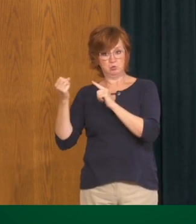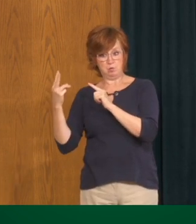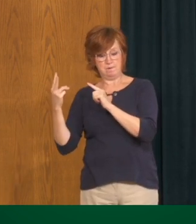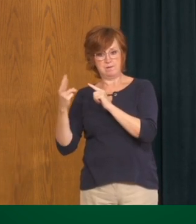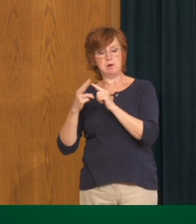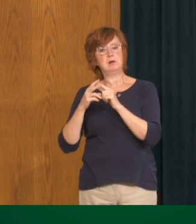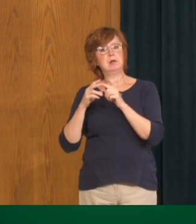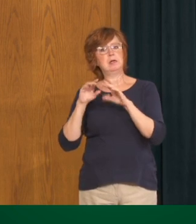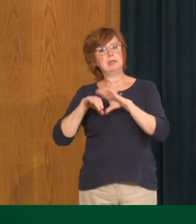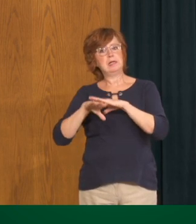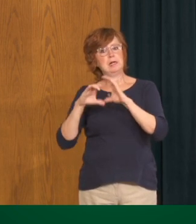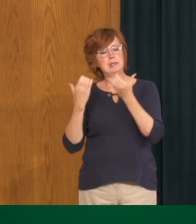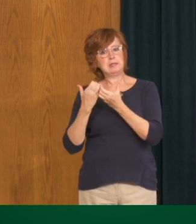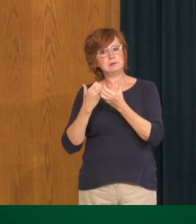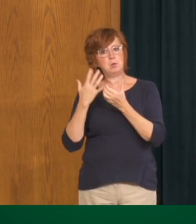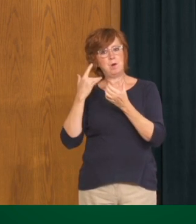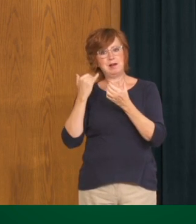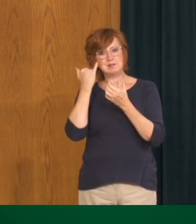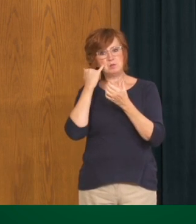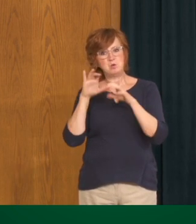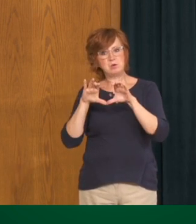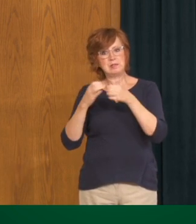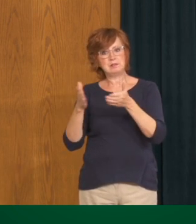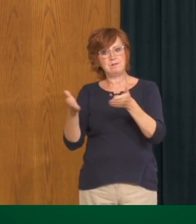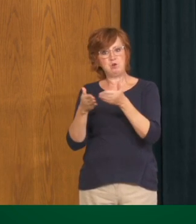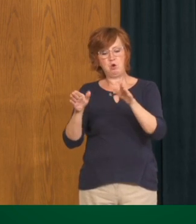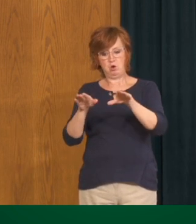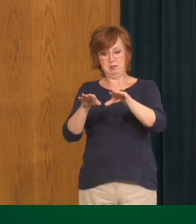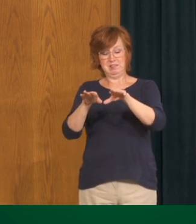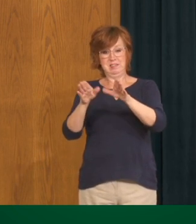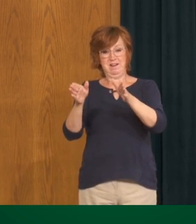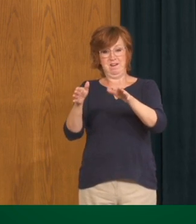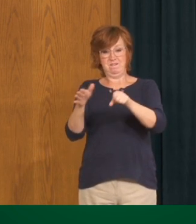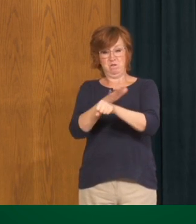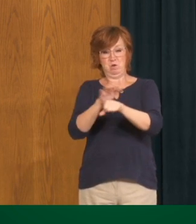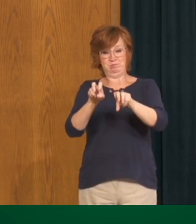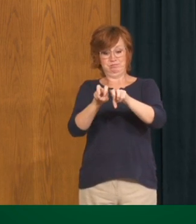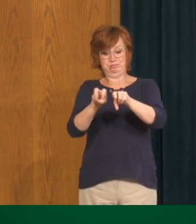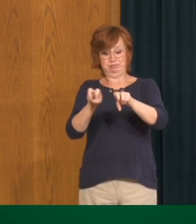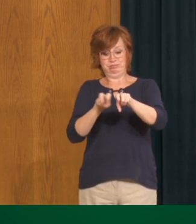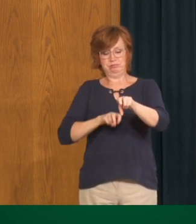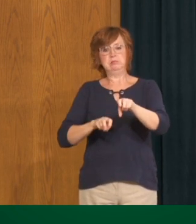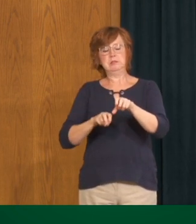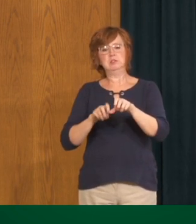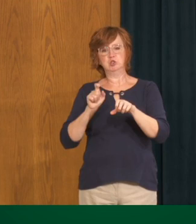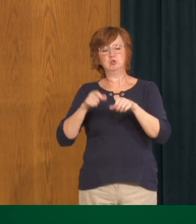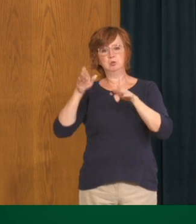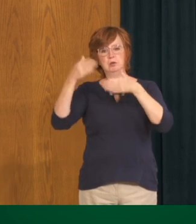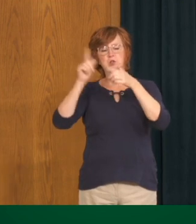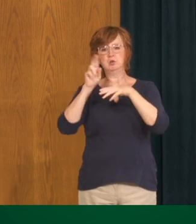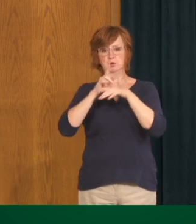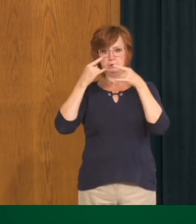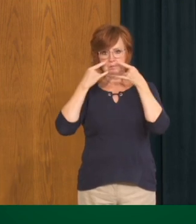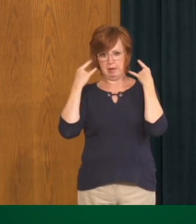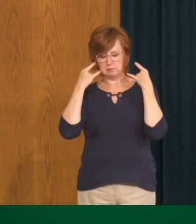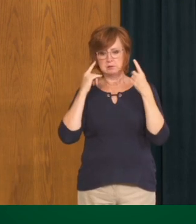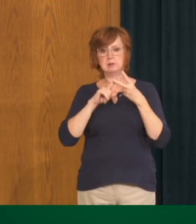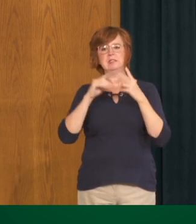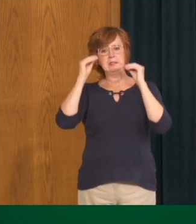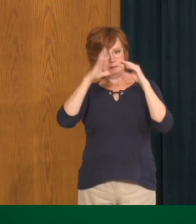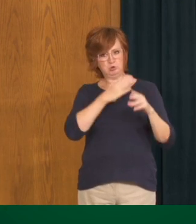to maintain a level of physical distancing. The guidance on mask usage would also apply to teachers and to